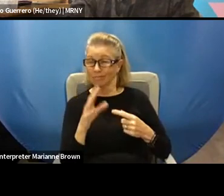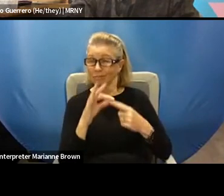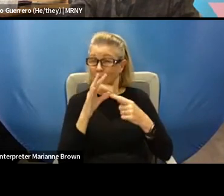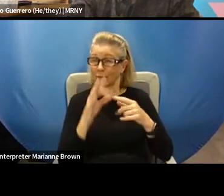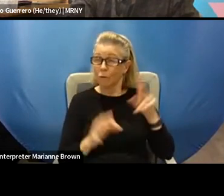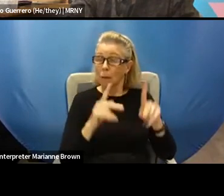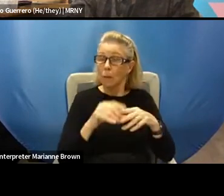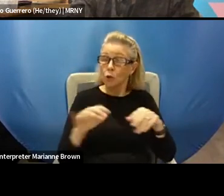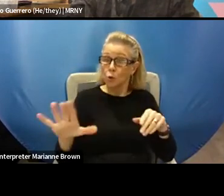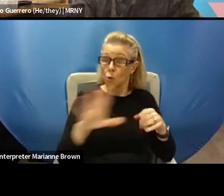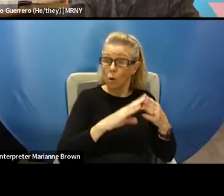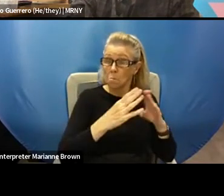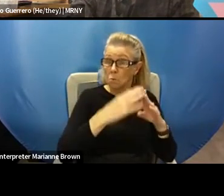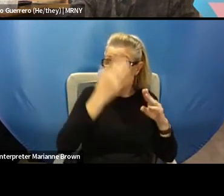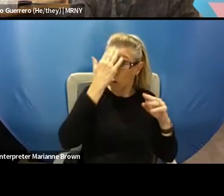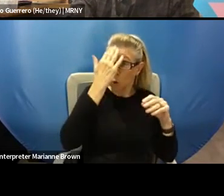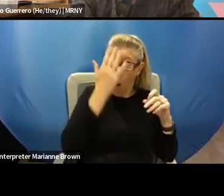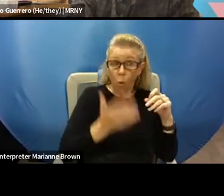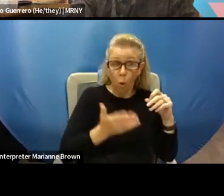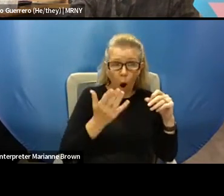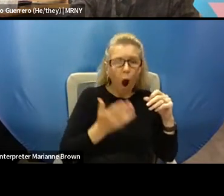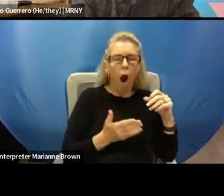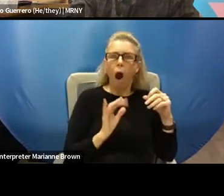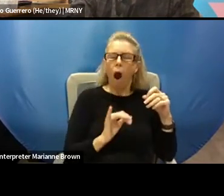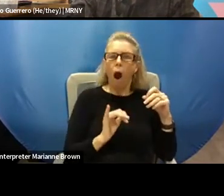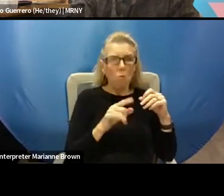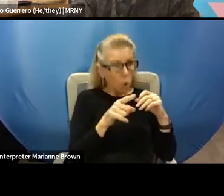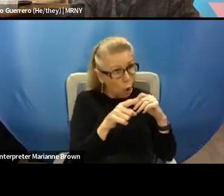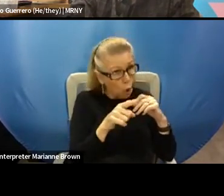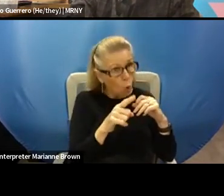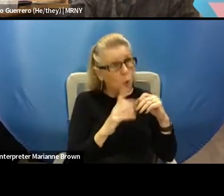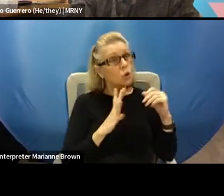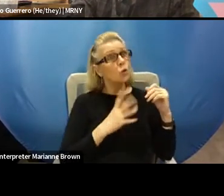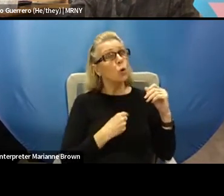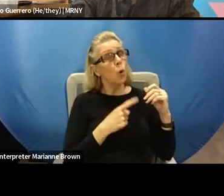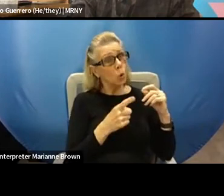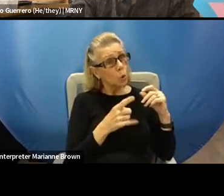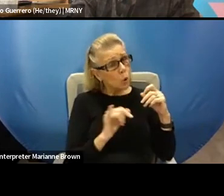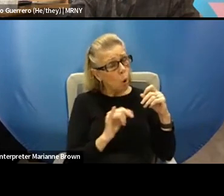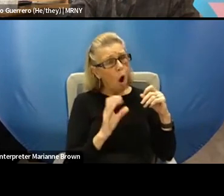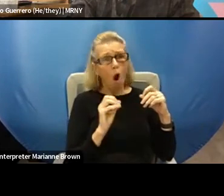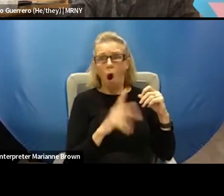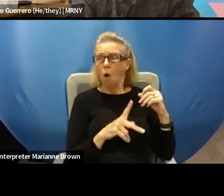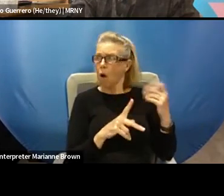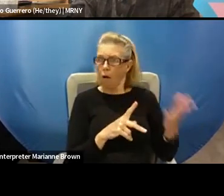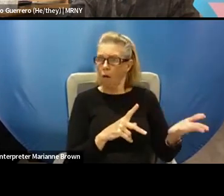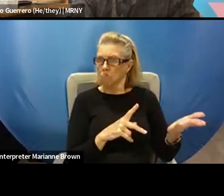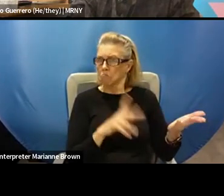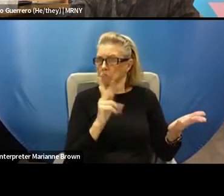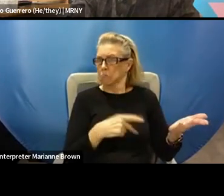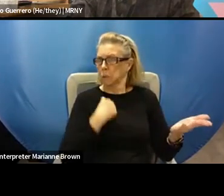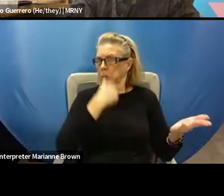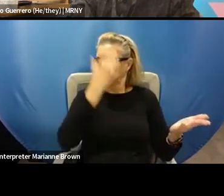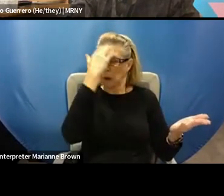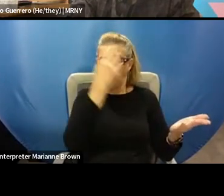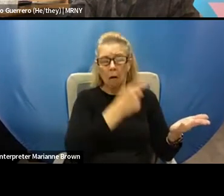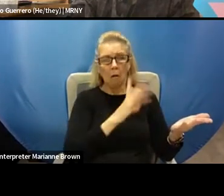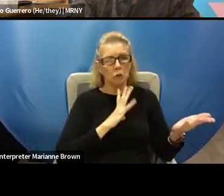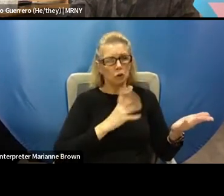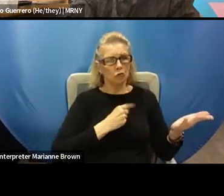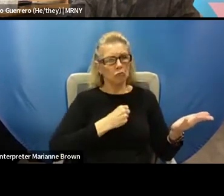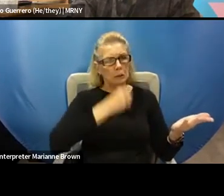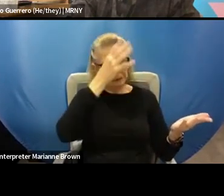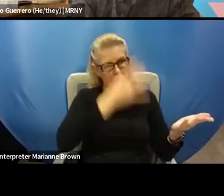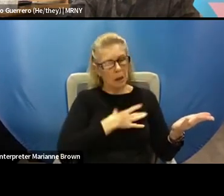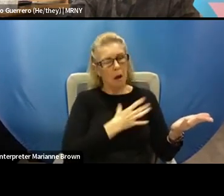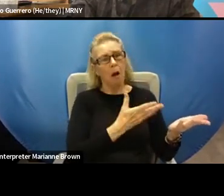know you, then it's like, oh, wow, you too. Oh, great. Okay, you're somebody I know. There you go. It moves forward the movement,